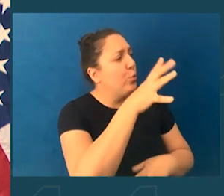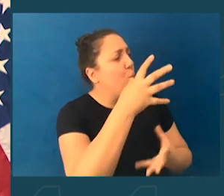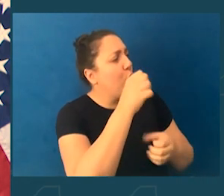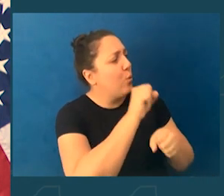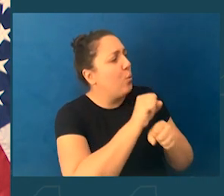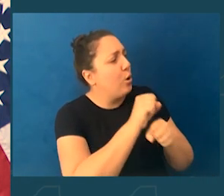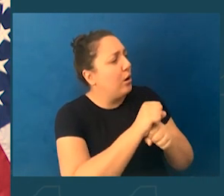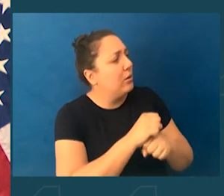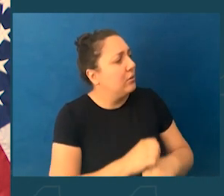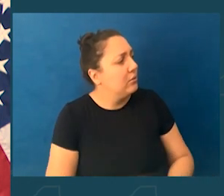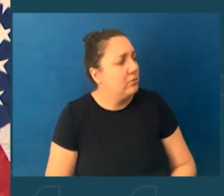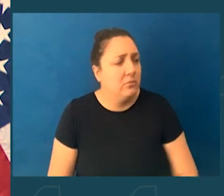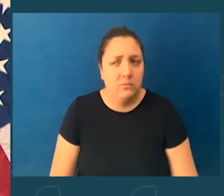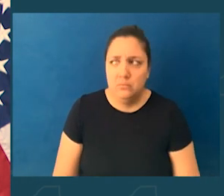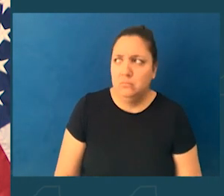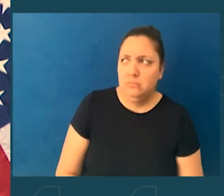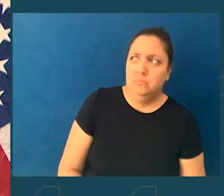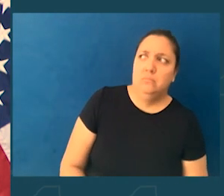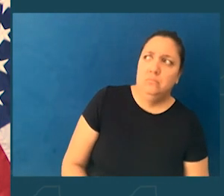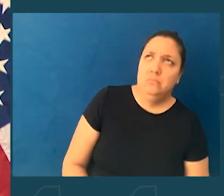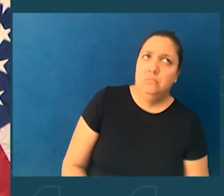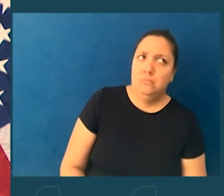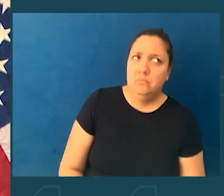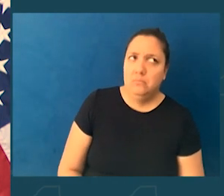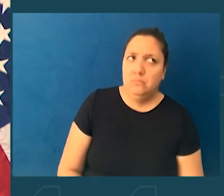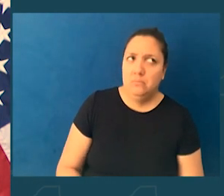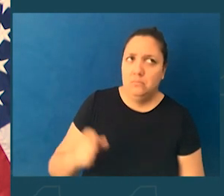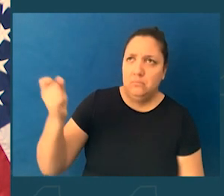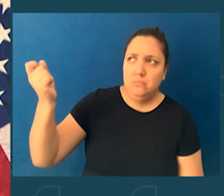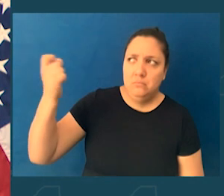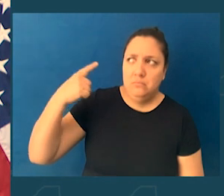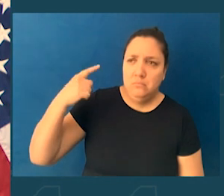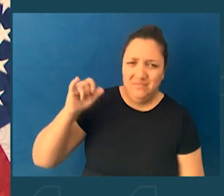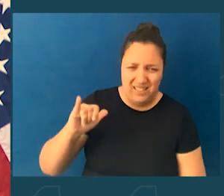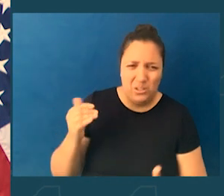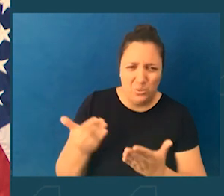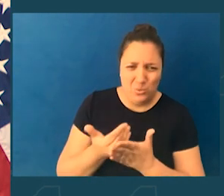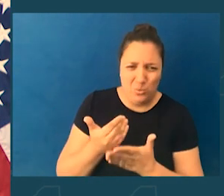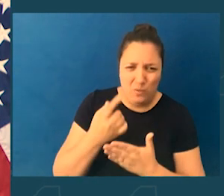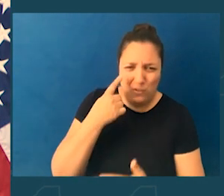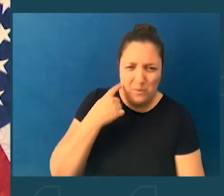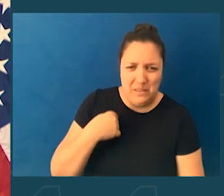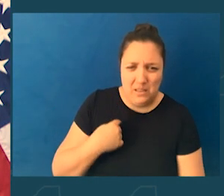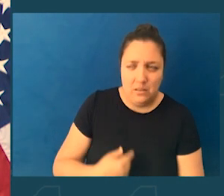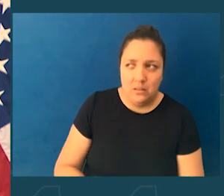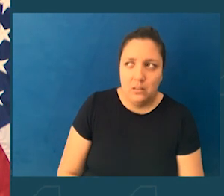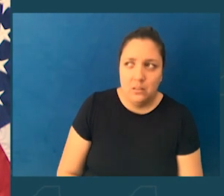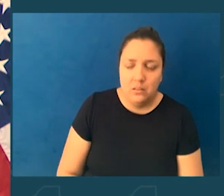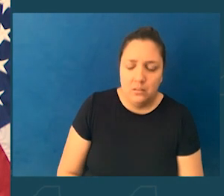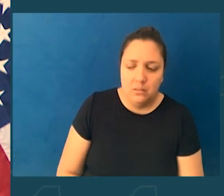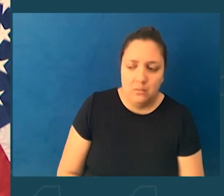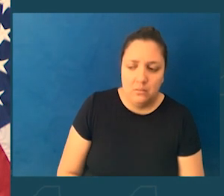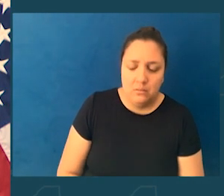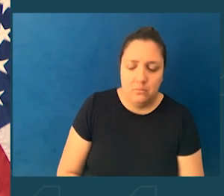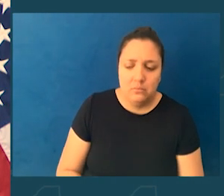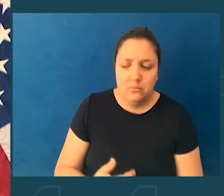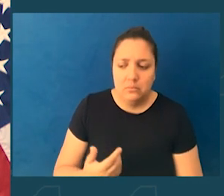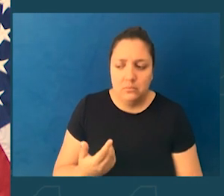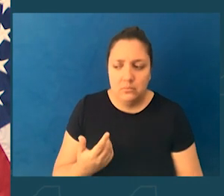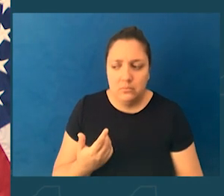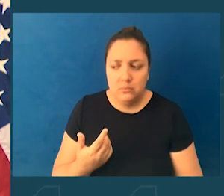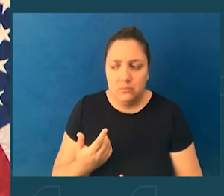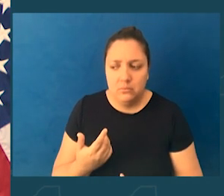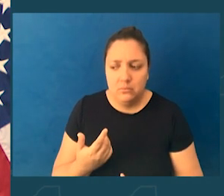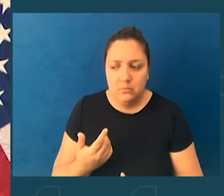Being asked what I wanted to work on was new to me. Before I even knew what a